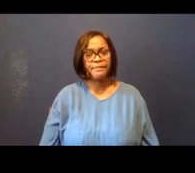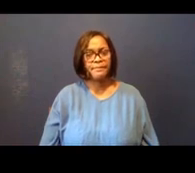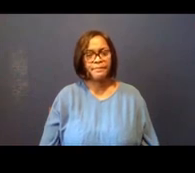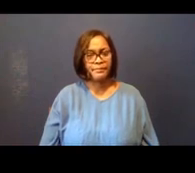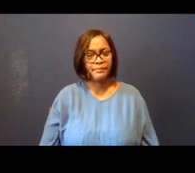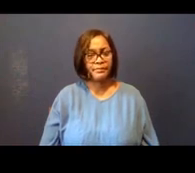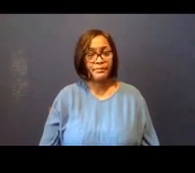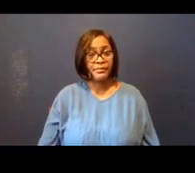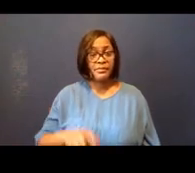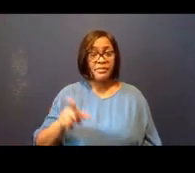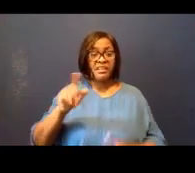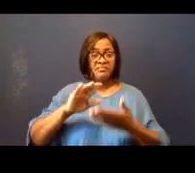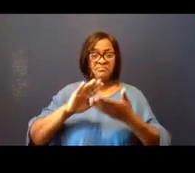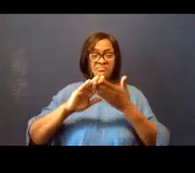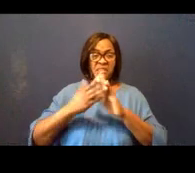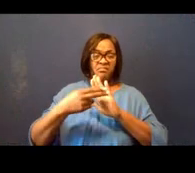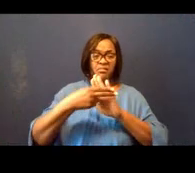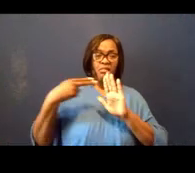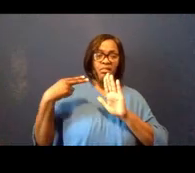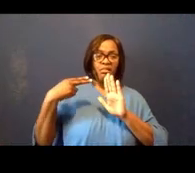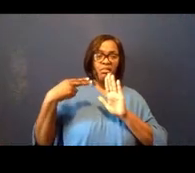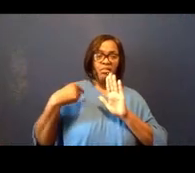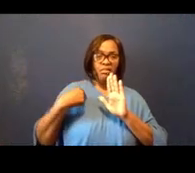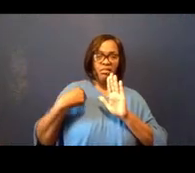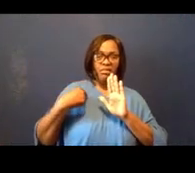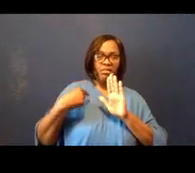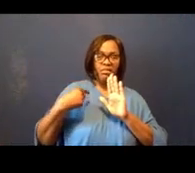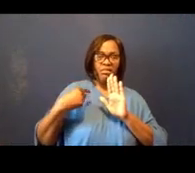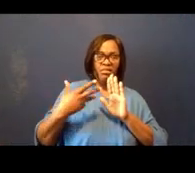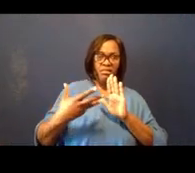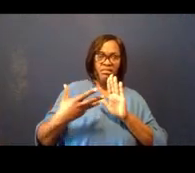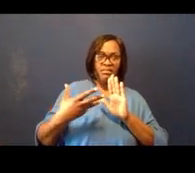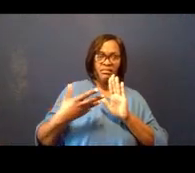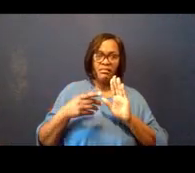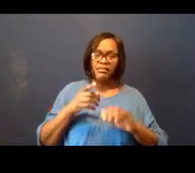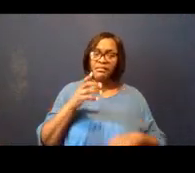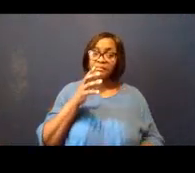grandparents, they were very helpful in